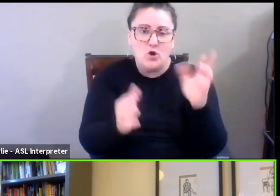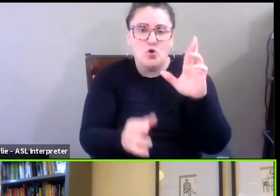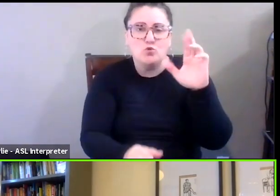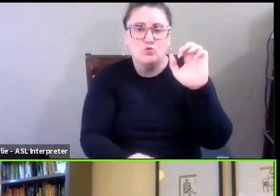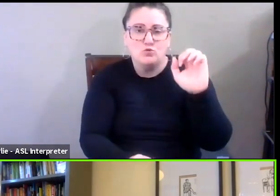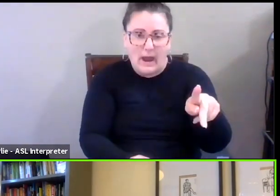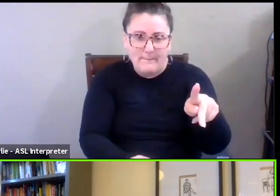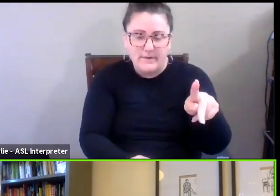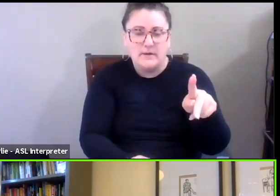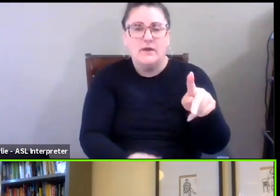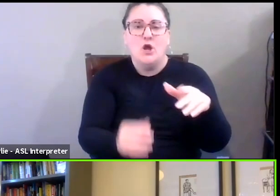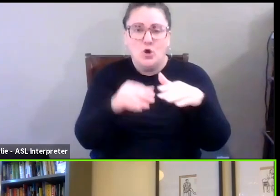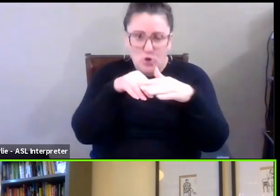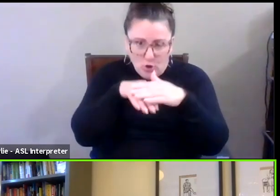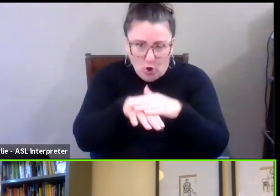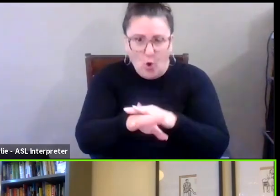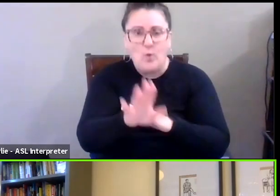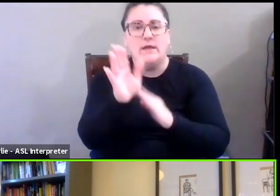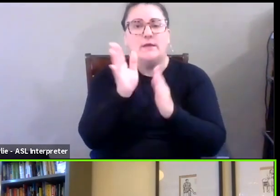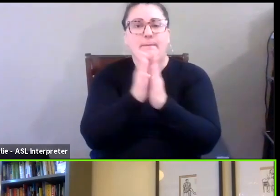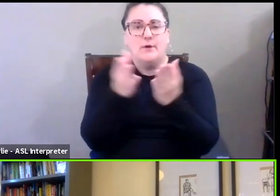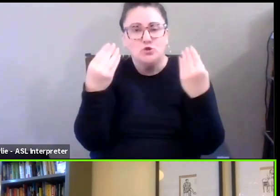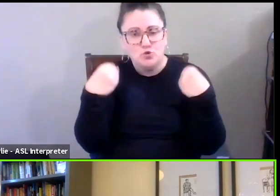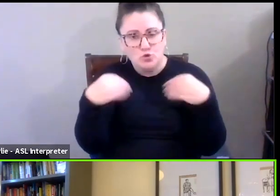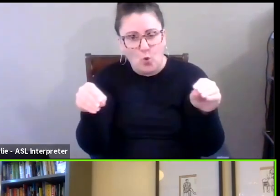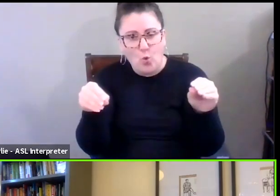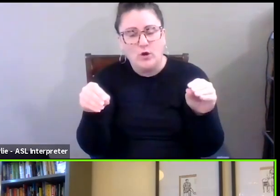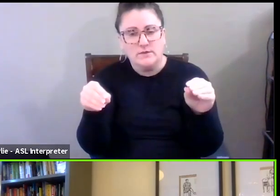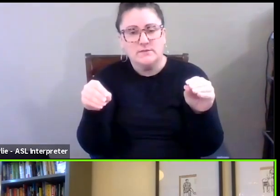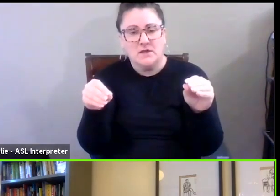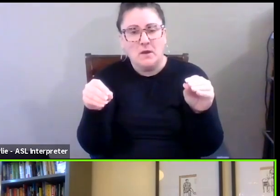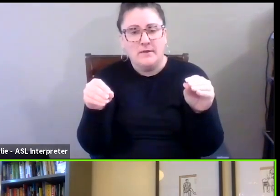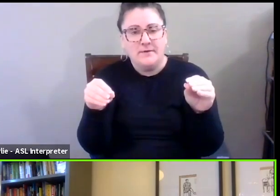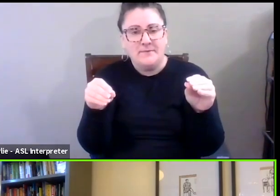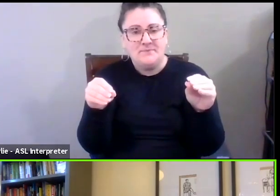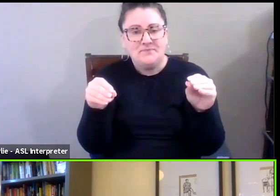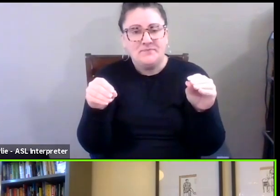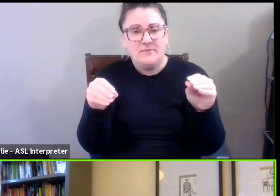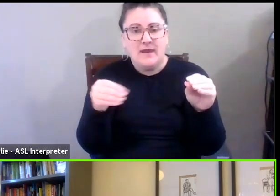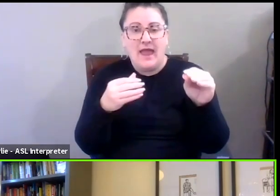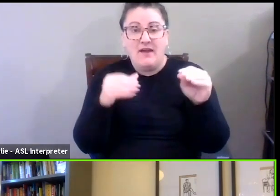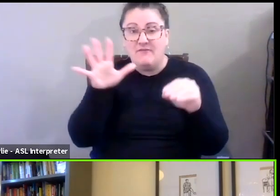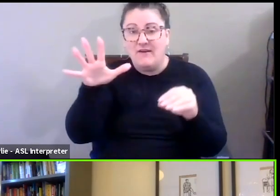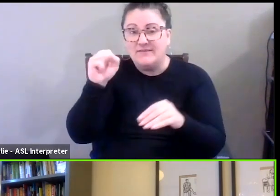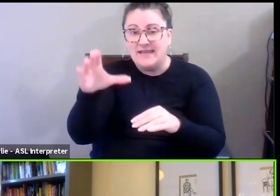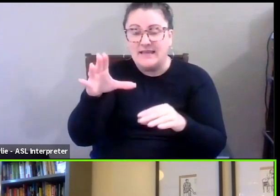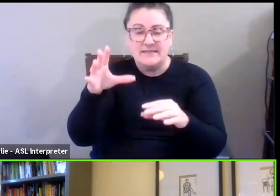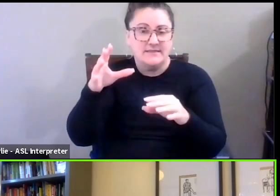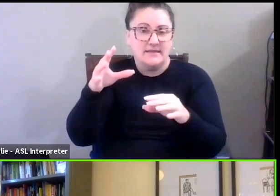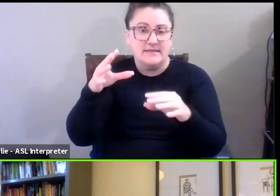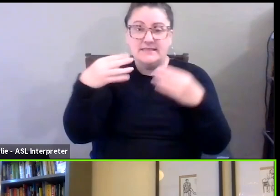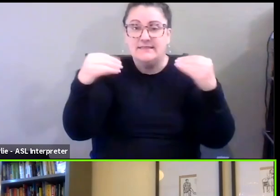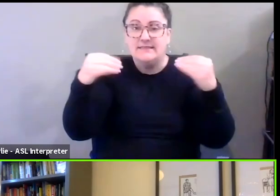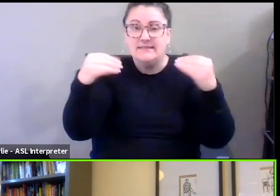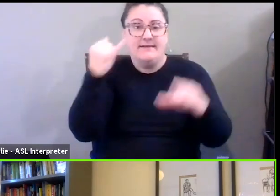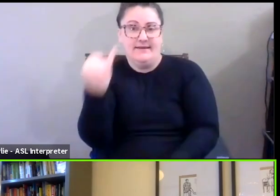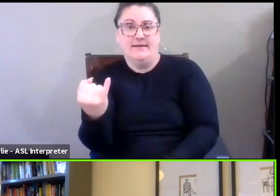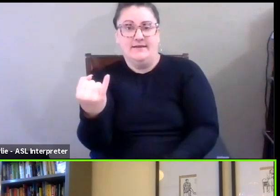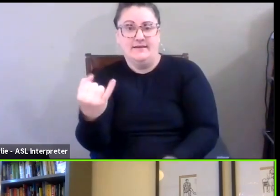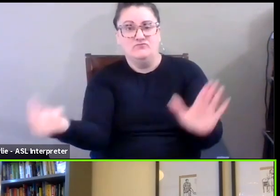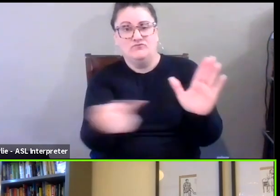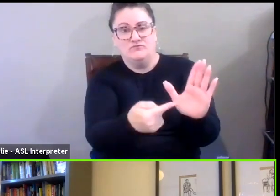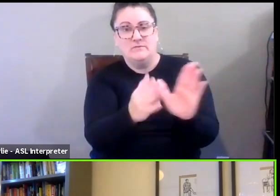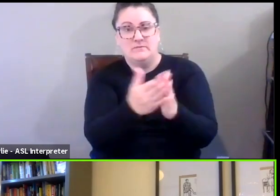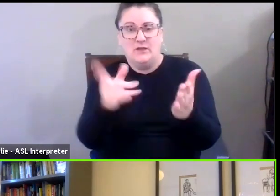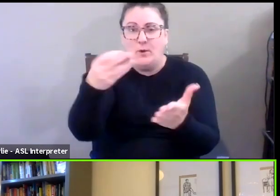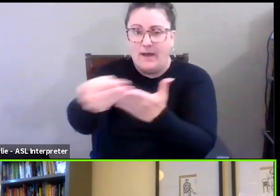people who go into bookstores and have like 5 seconds to sell these booksellers on our